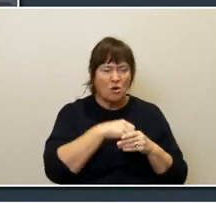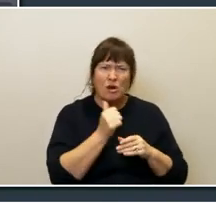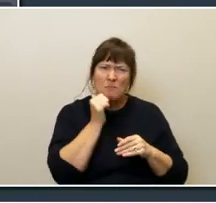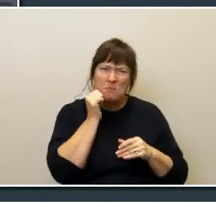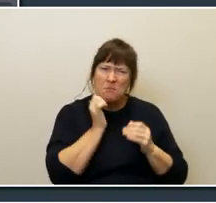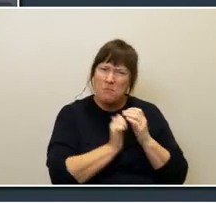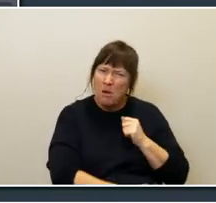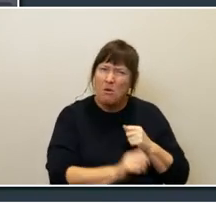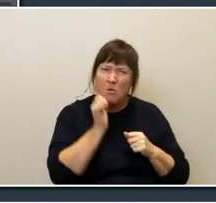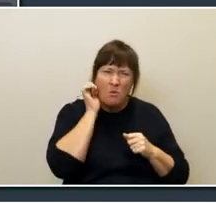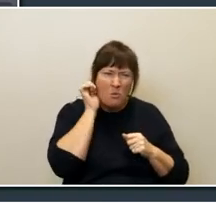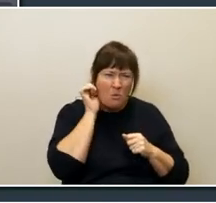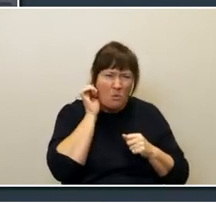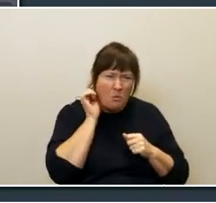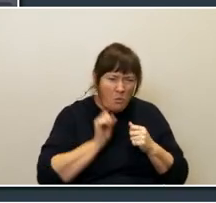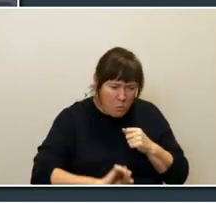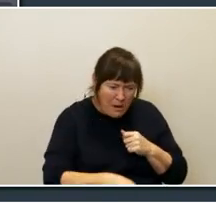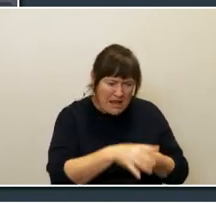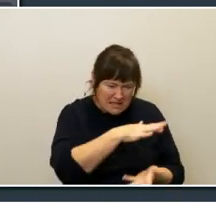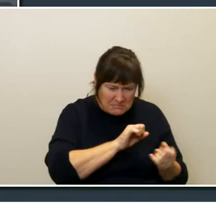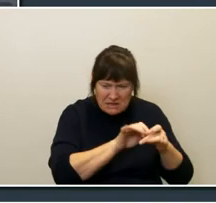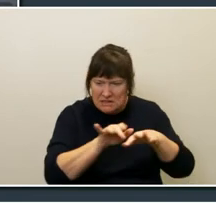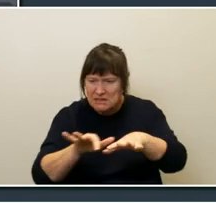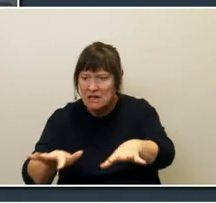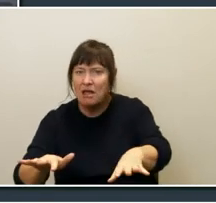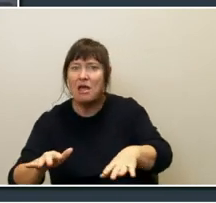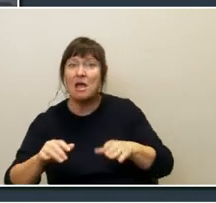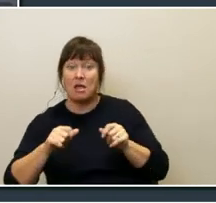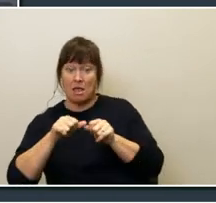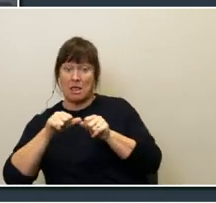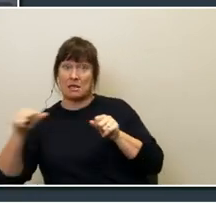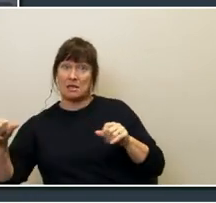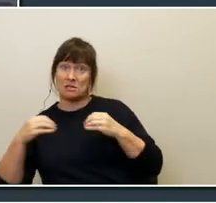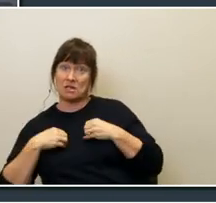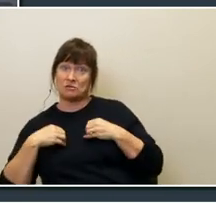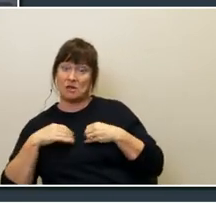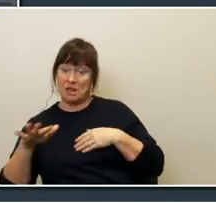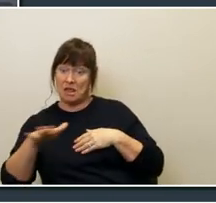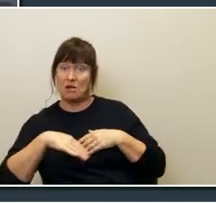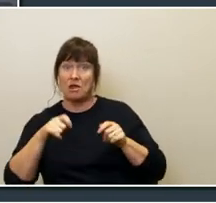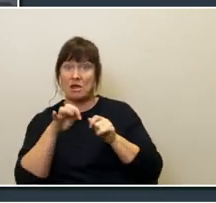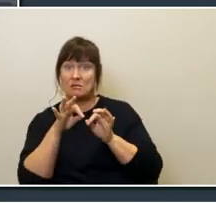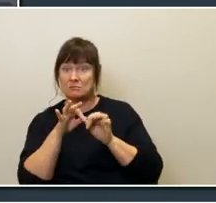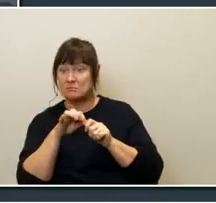pollution from the industrial area. They're all important things.